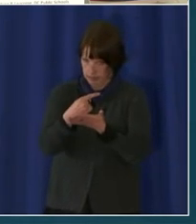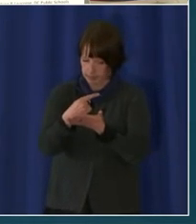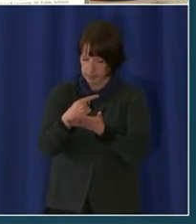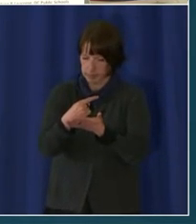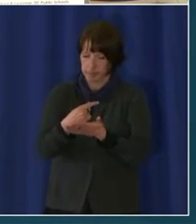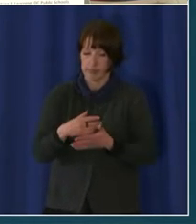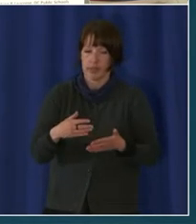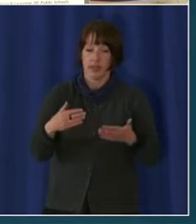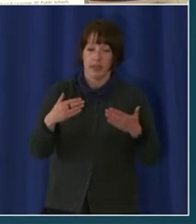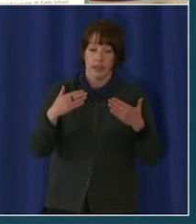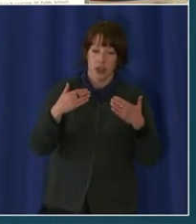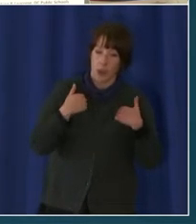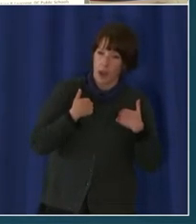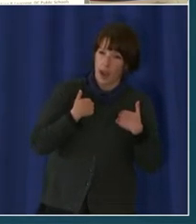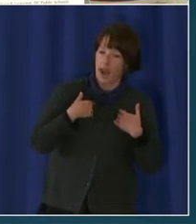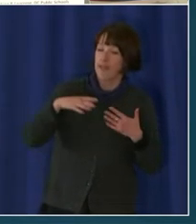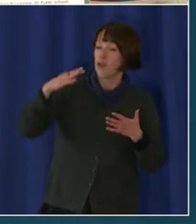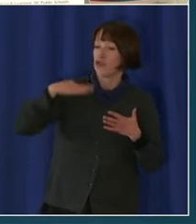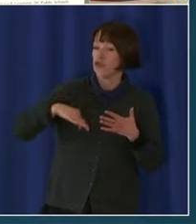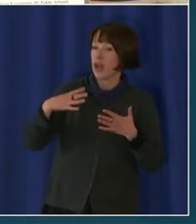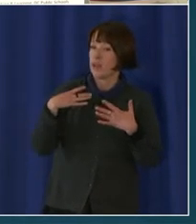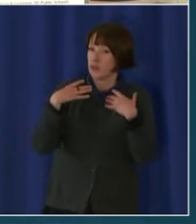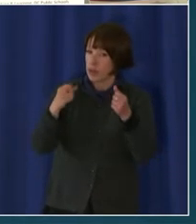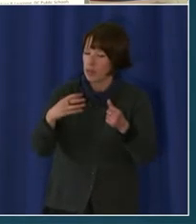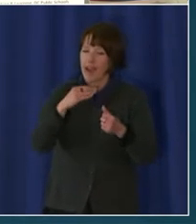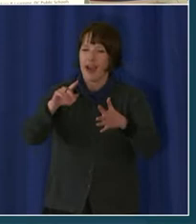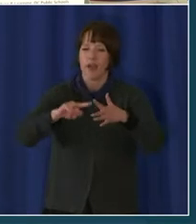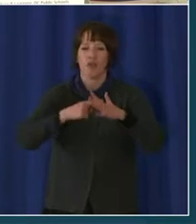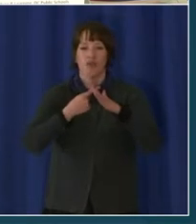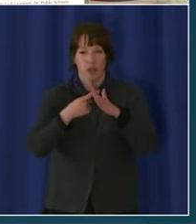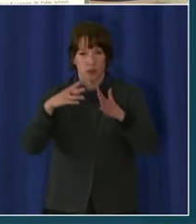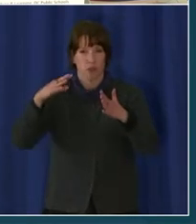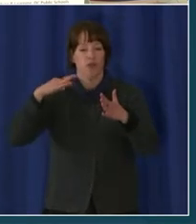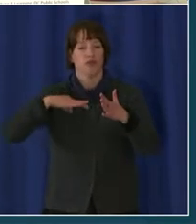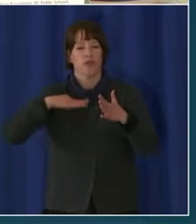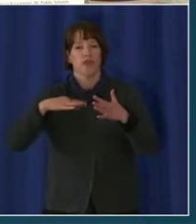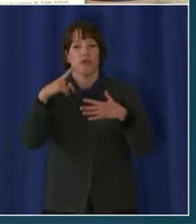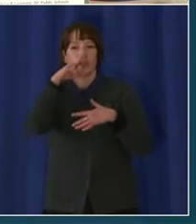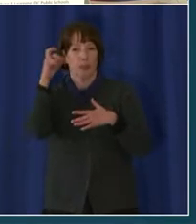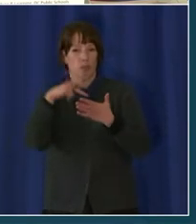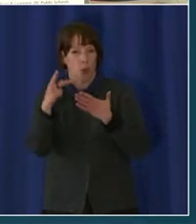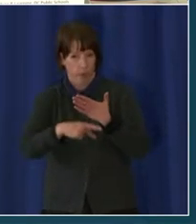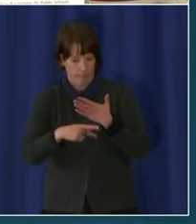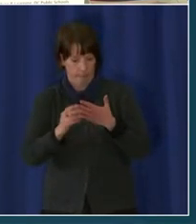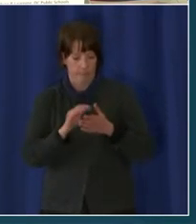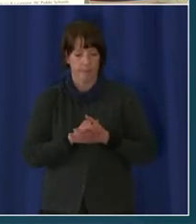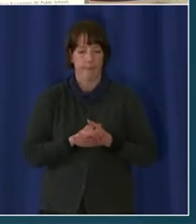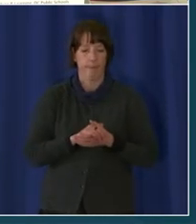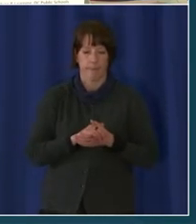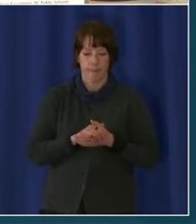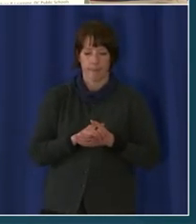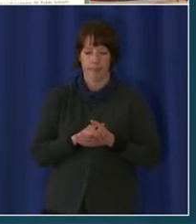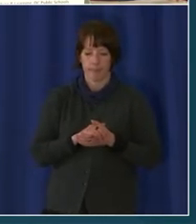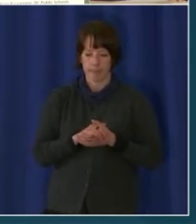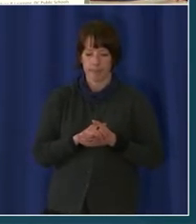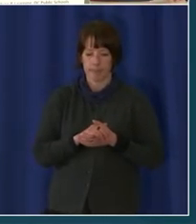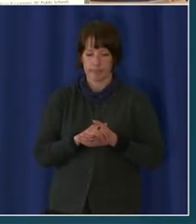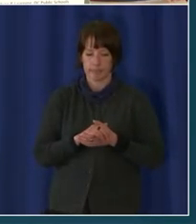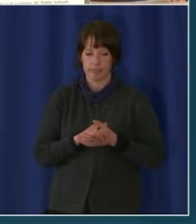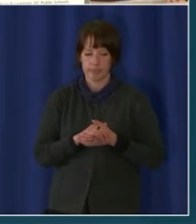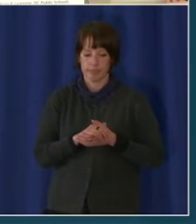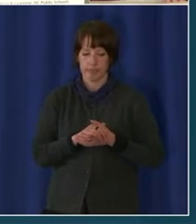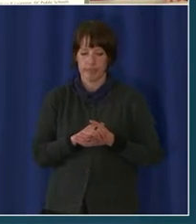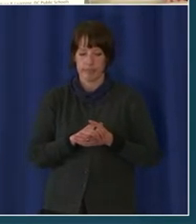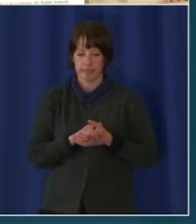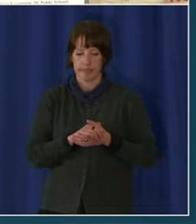So we have both a credit recovery and an original credit summer program. What's exciting about this